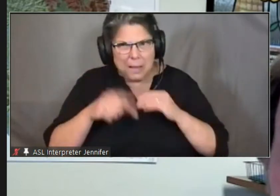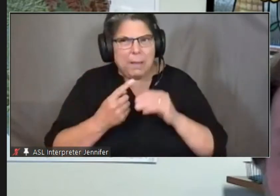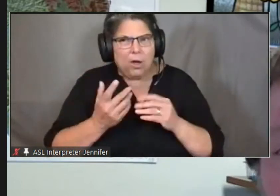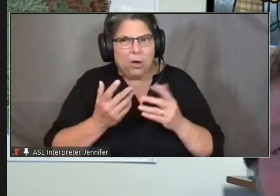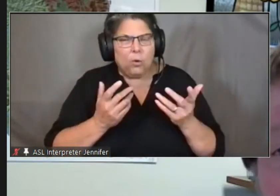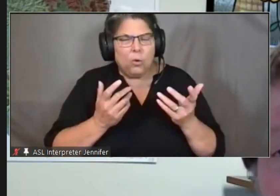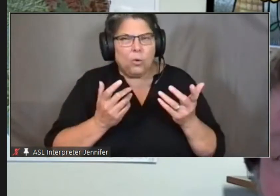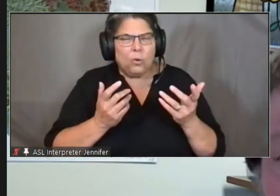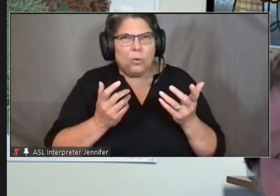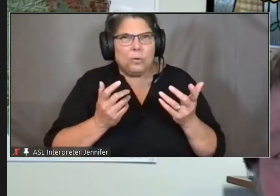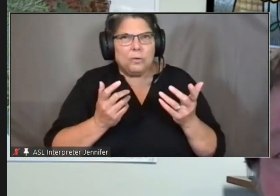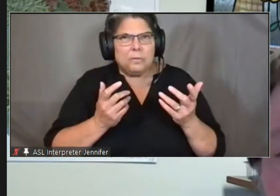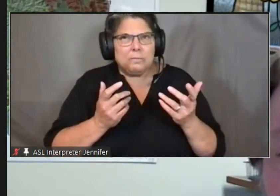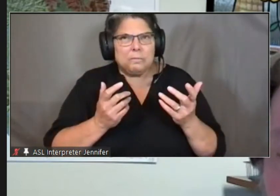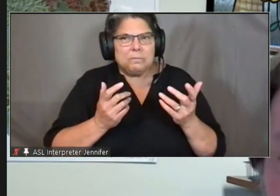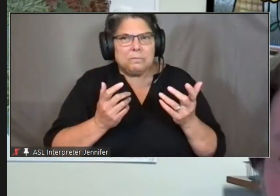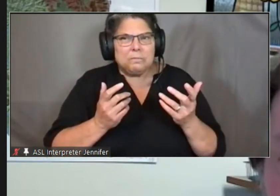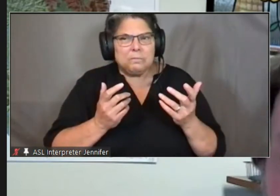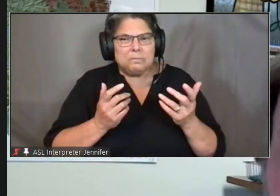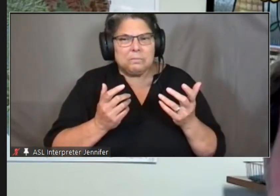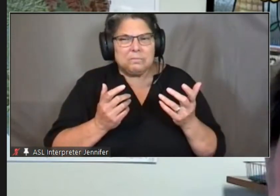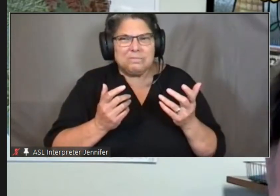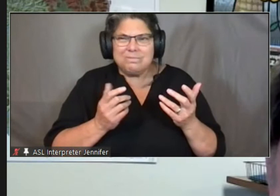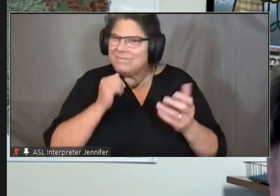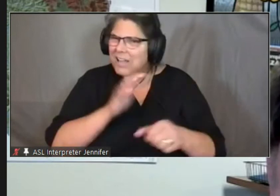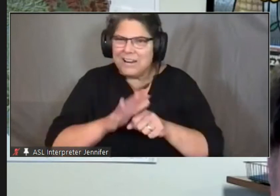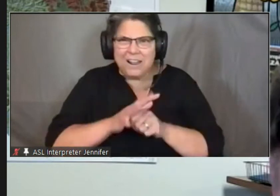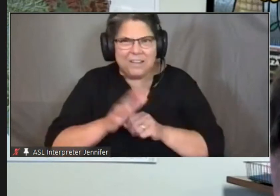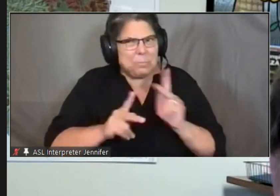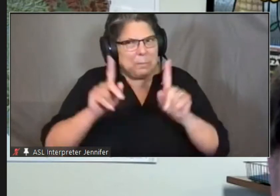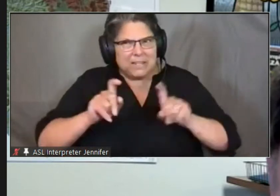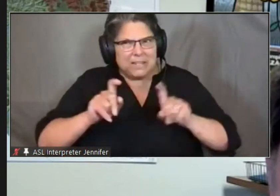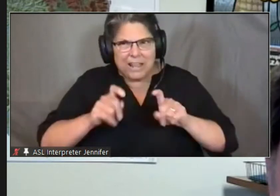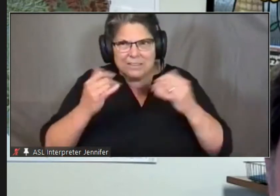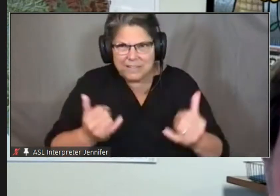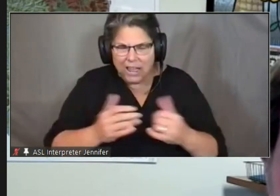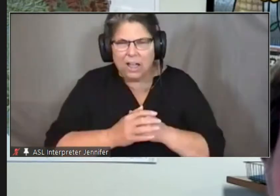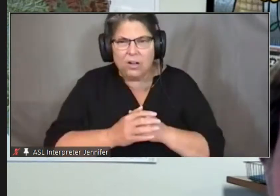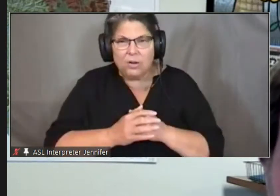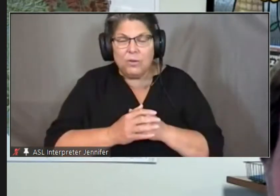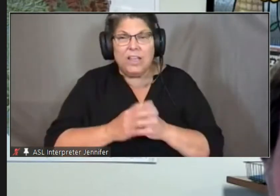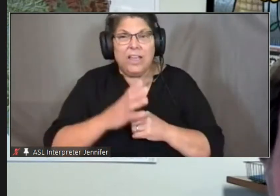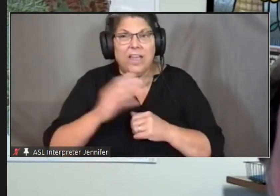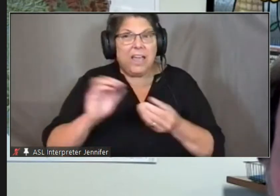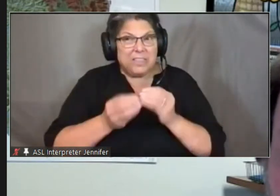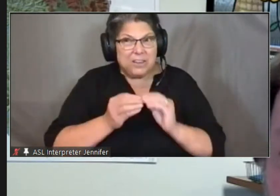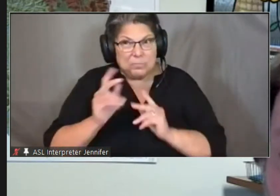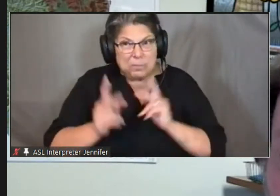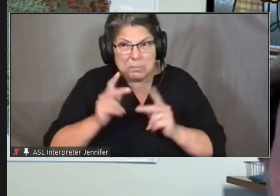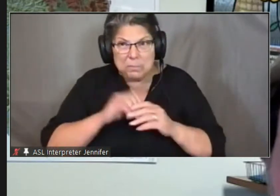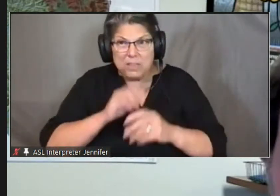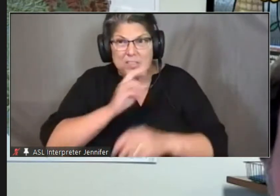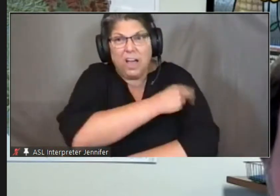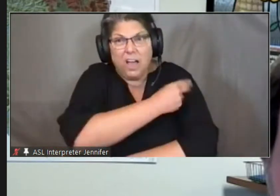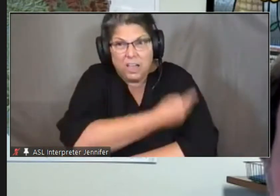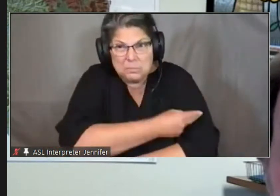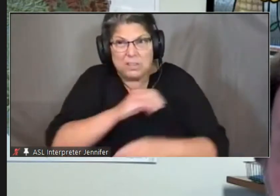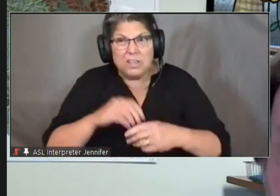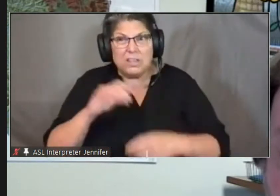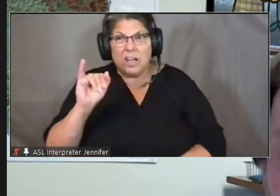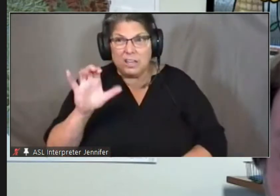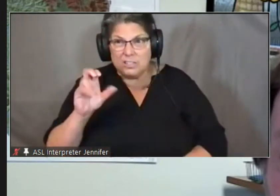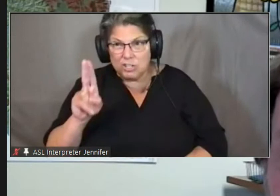of the testing being decreased, but the hospitalization and ICU numbers are very high, you